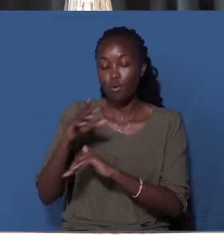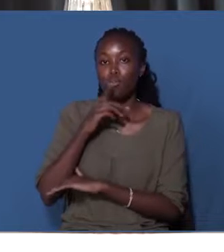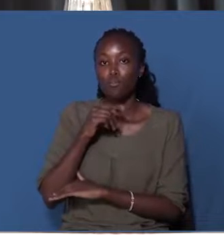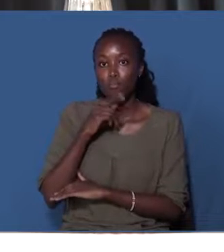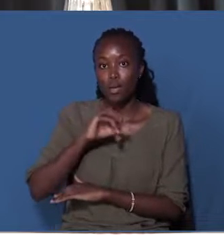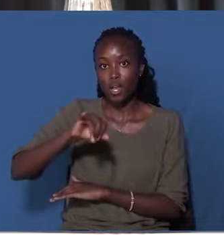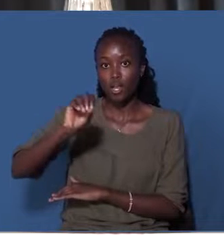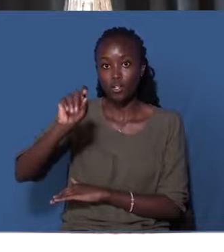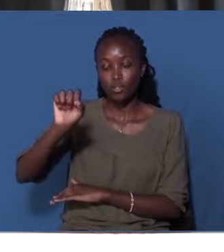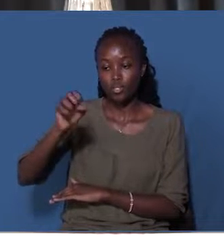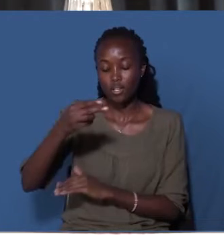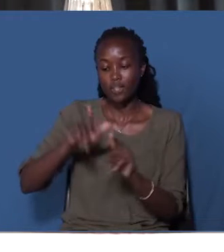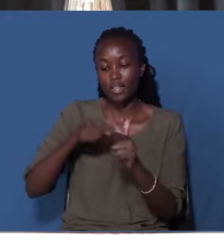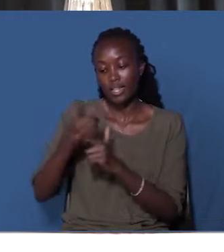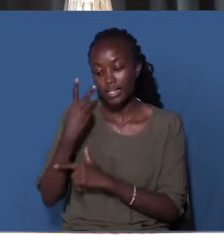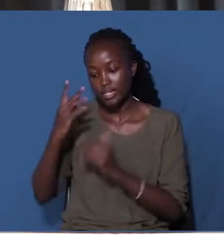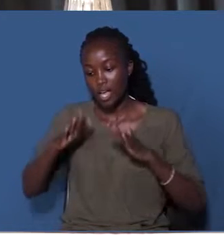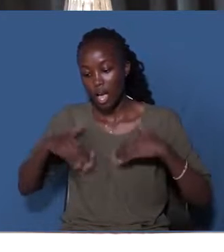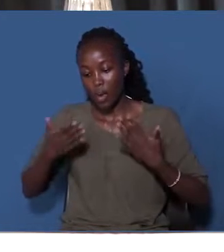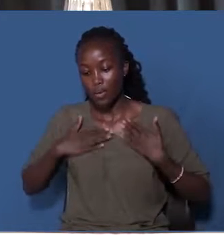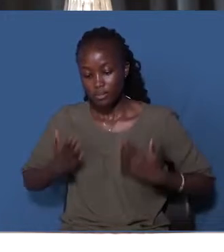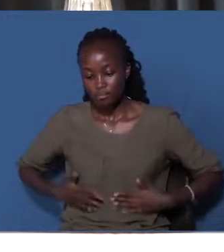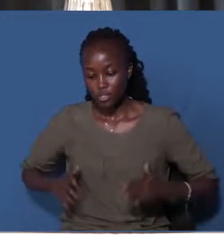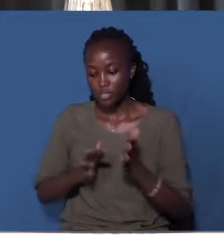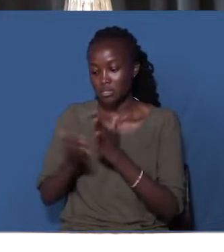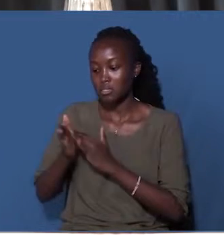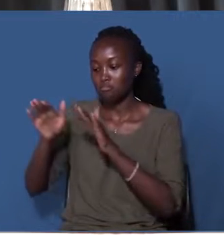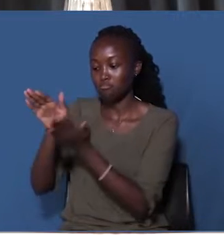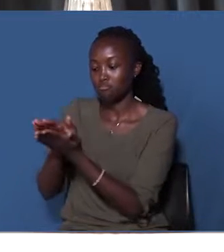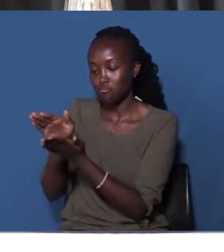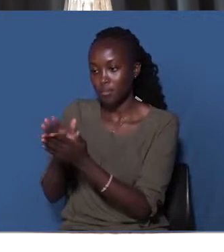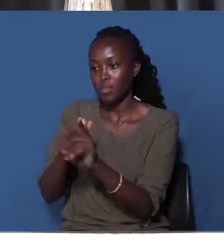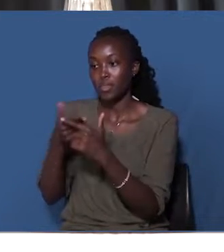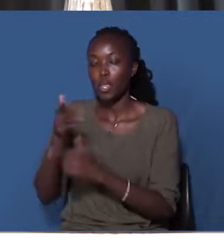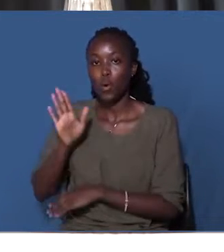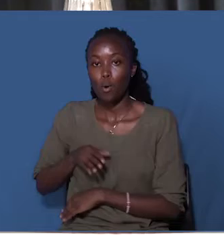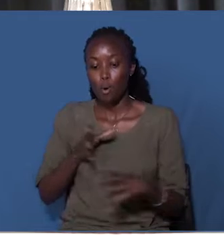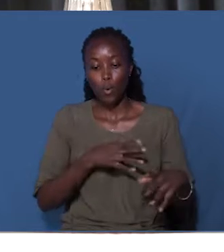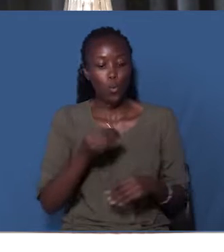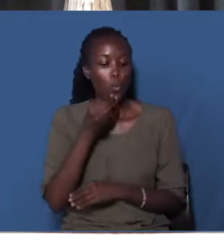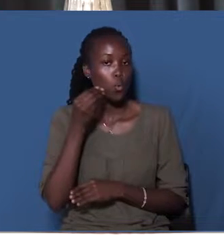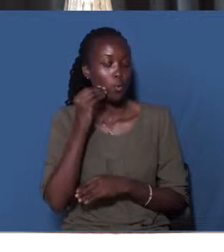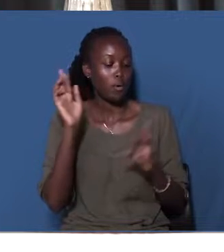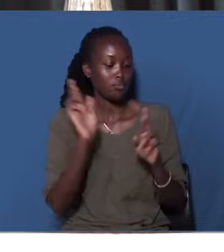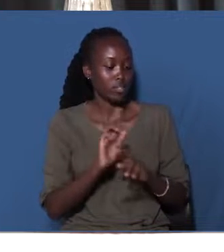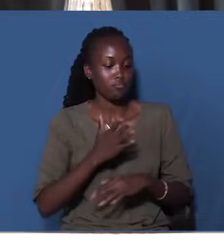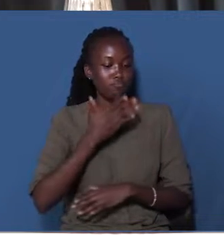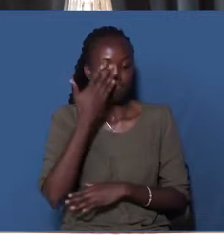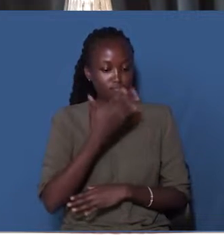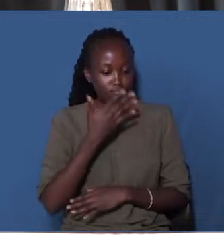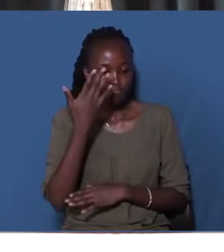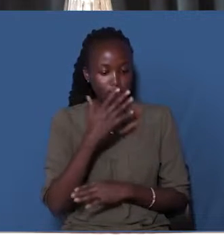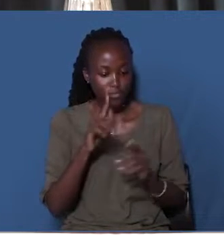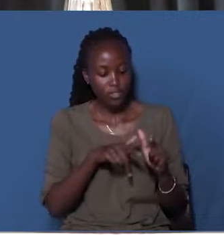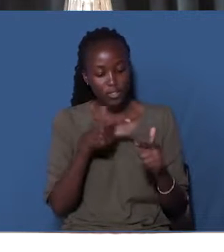and how his body was laid in it. Then they went home and prepared spices and perfumes, but